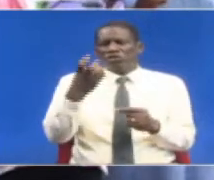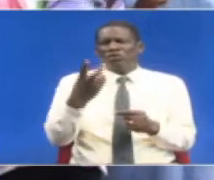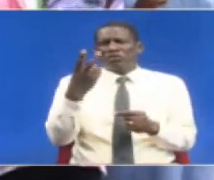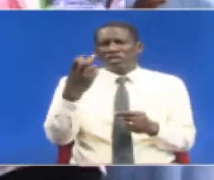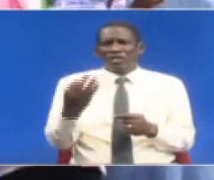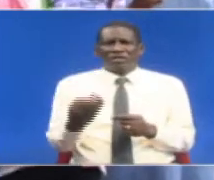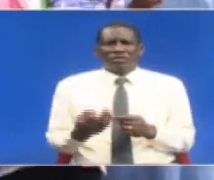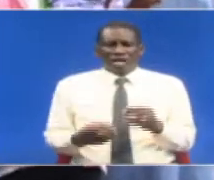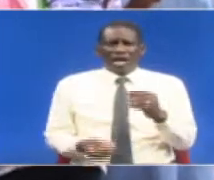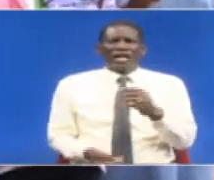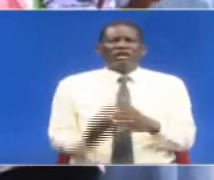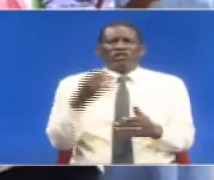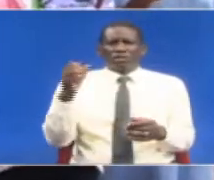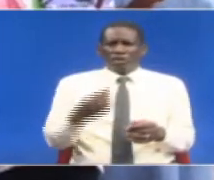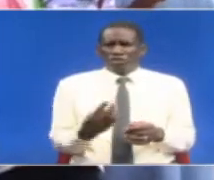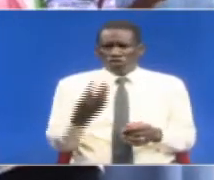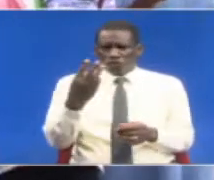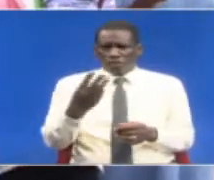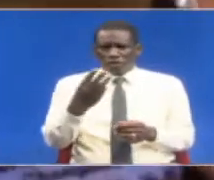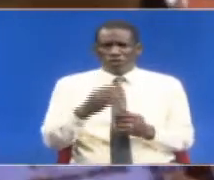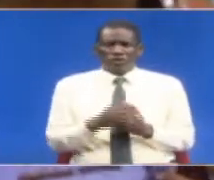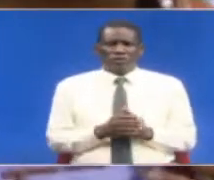2023. I launched it in March.